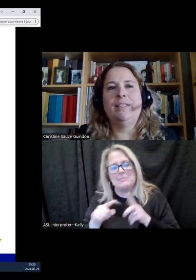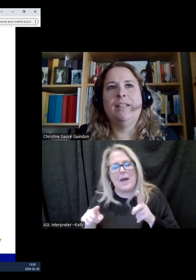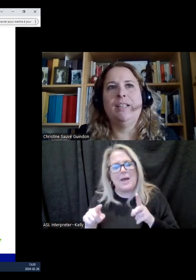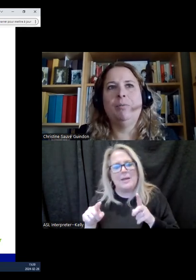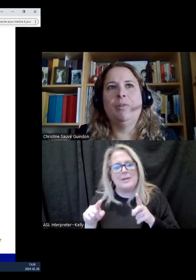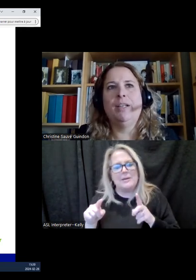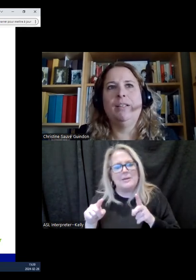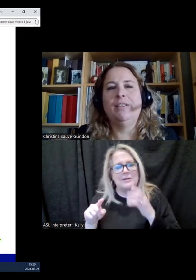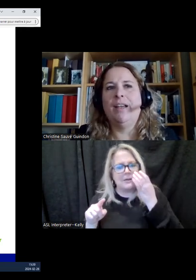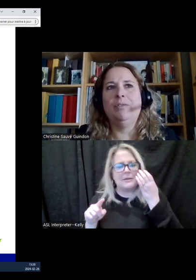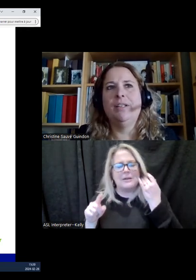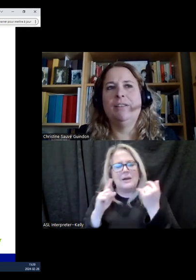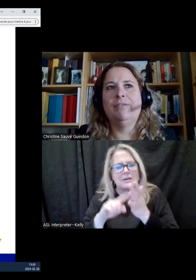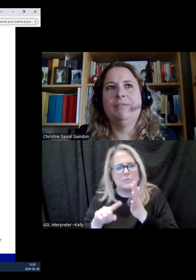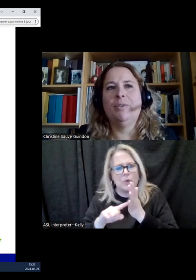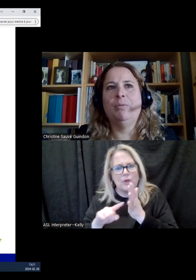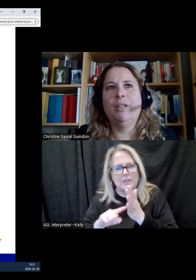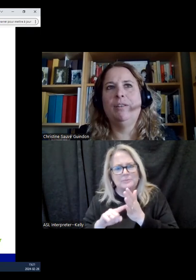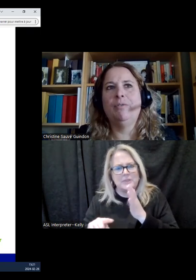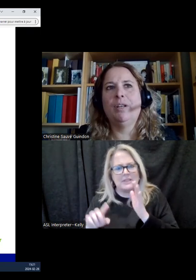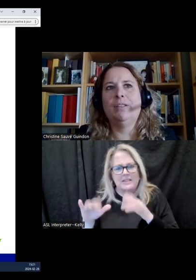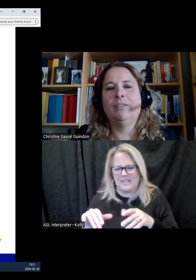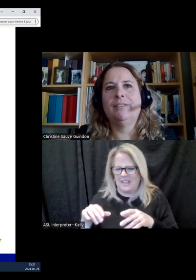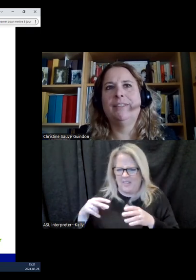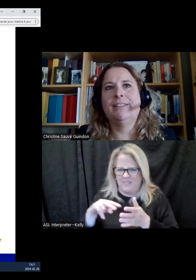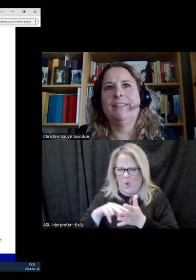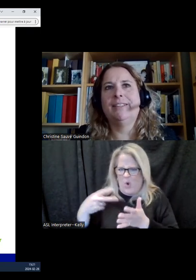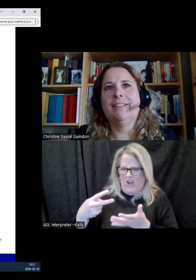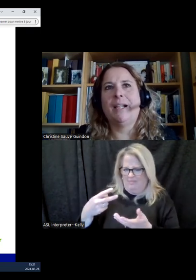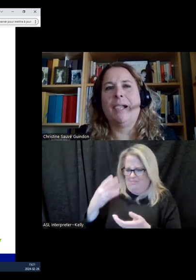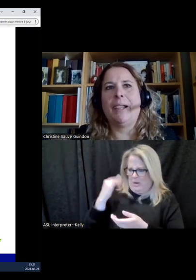look what, exploring. I don't need why do I need a fork?